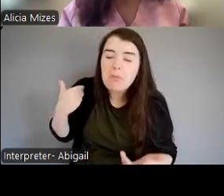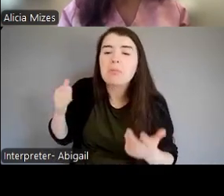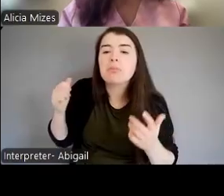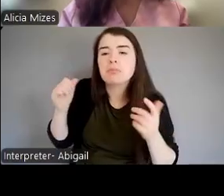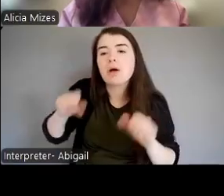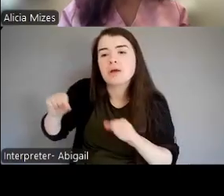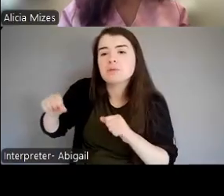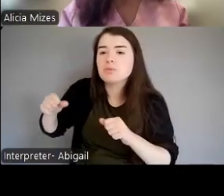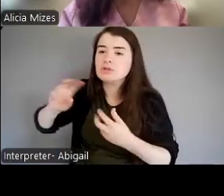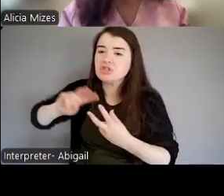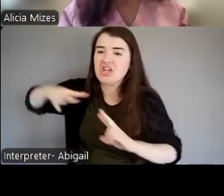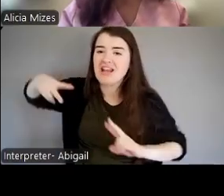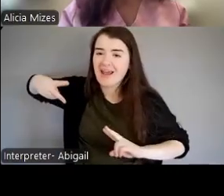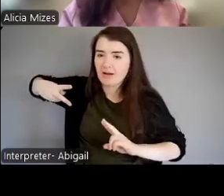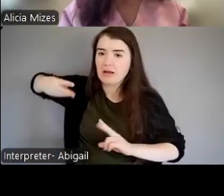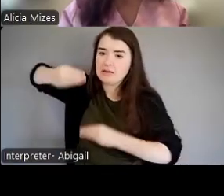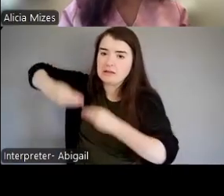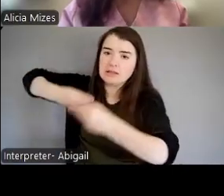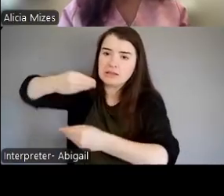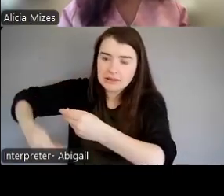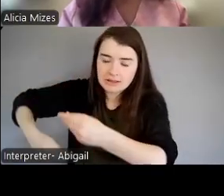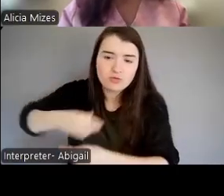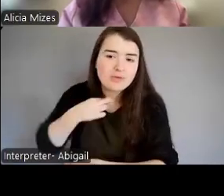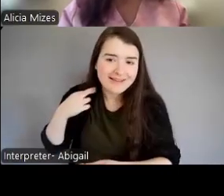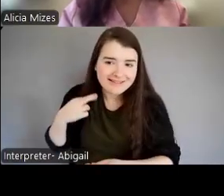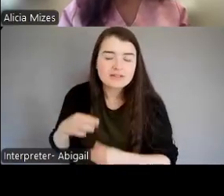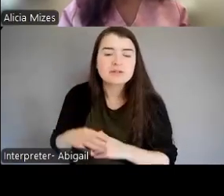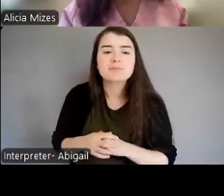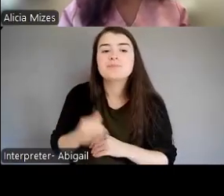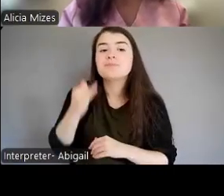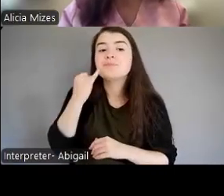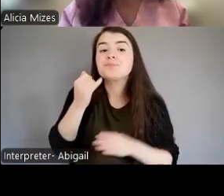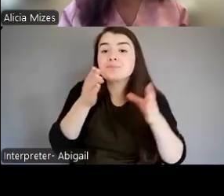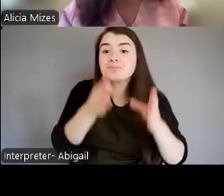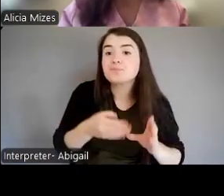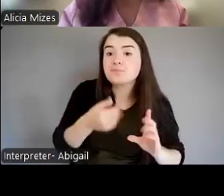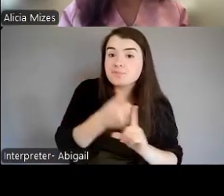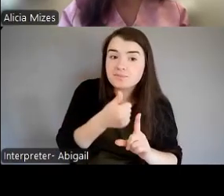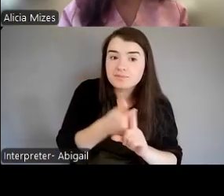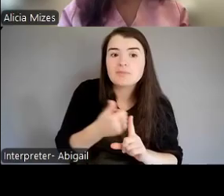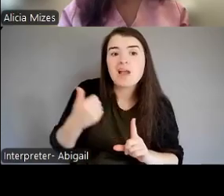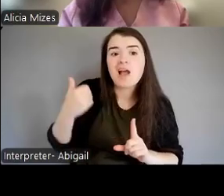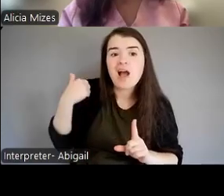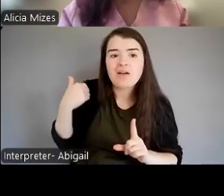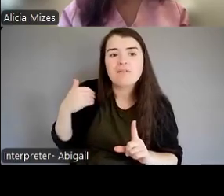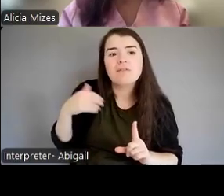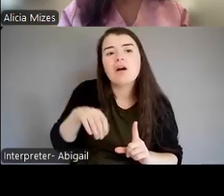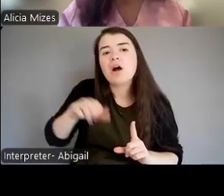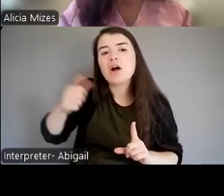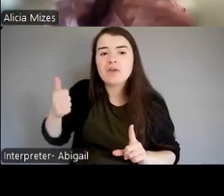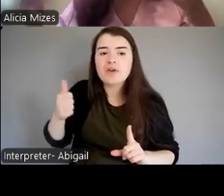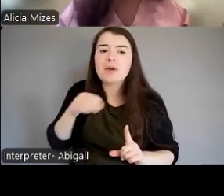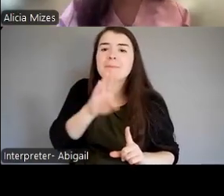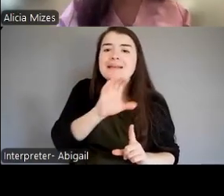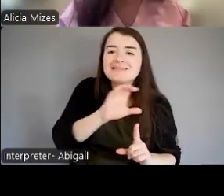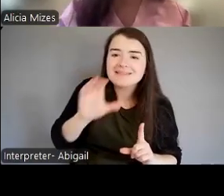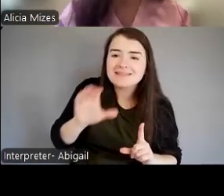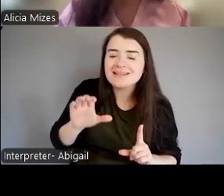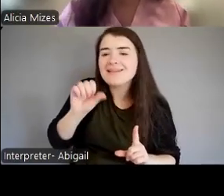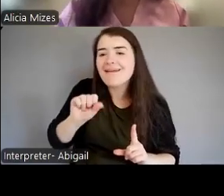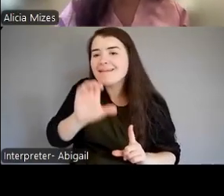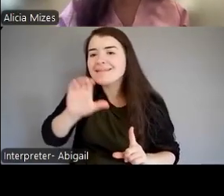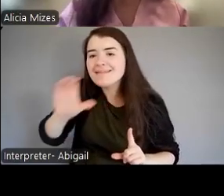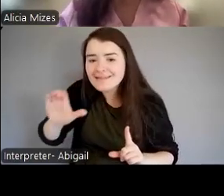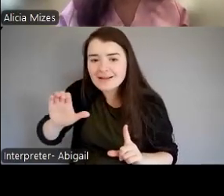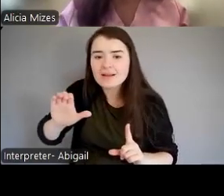do screen in certain situations, but if someone has a history of basal cell or squamous cell skin cancer, unless they have really an exorbitant number,